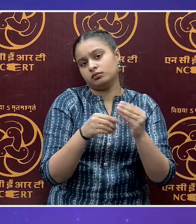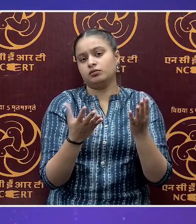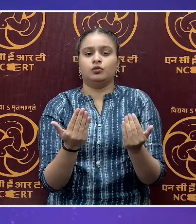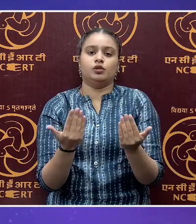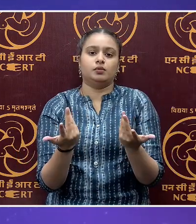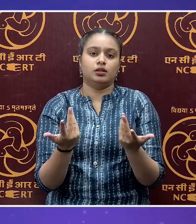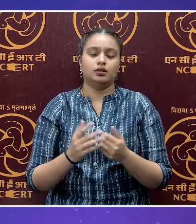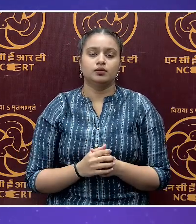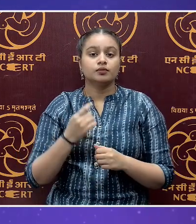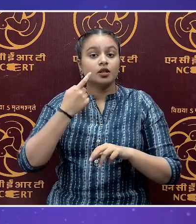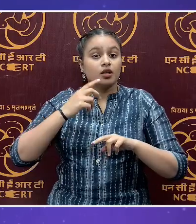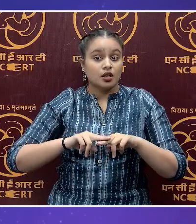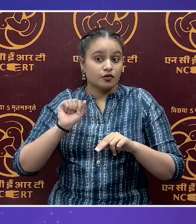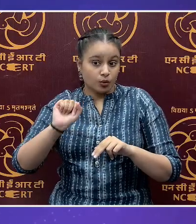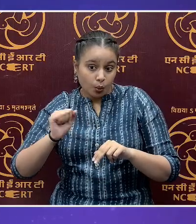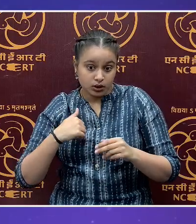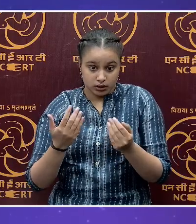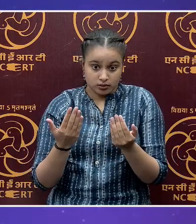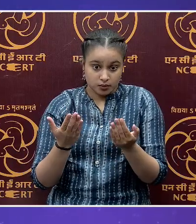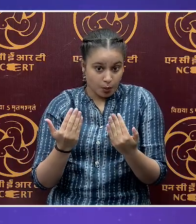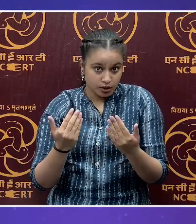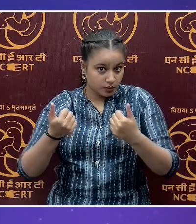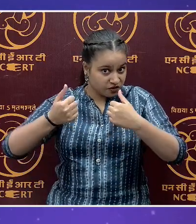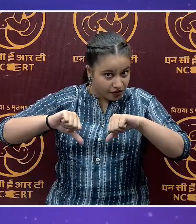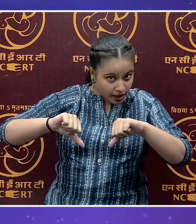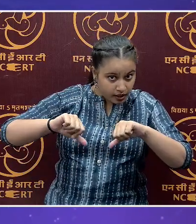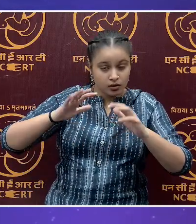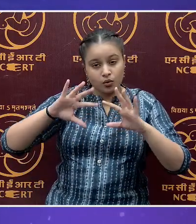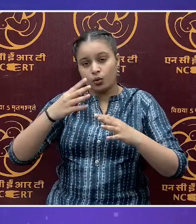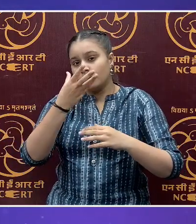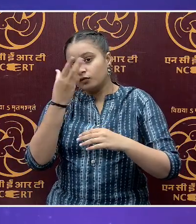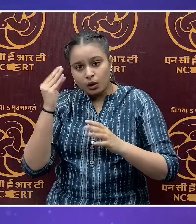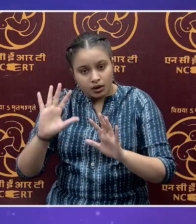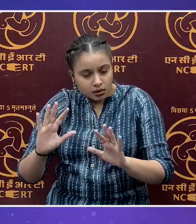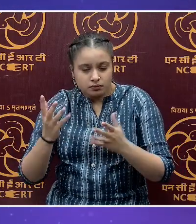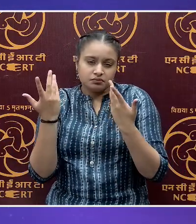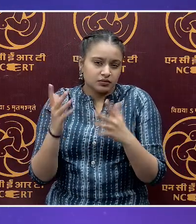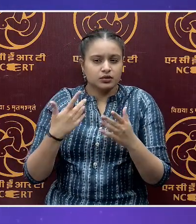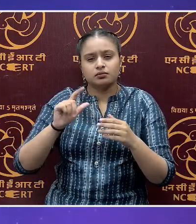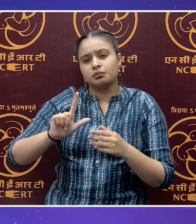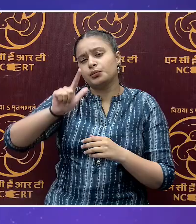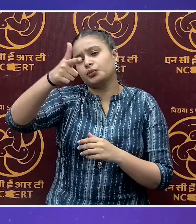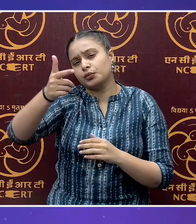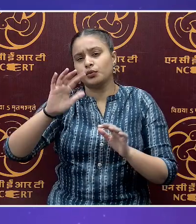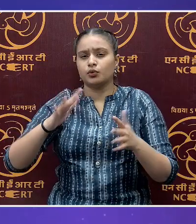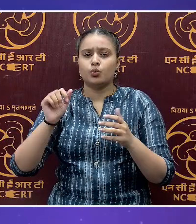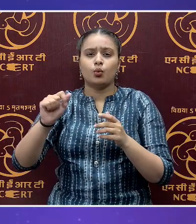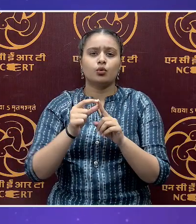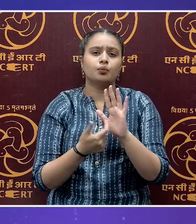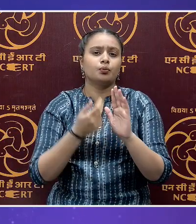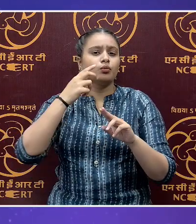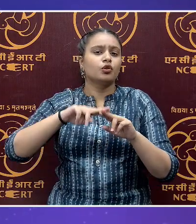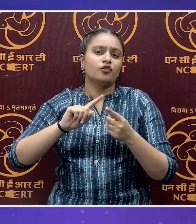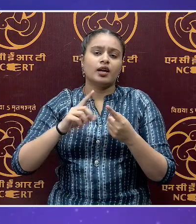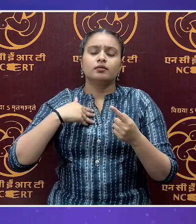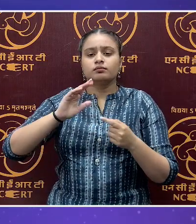system. If they are unable to like they guys have forget to add the CRN number, so later on they can go to their profile section and